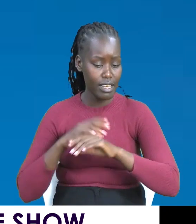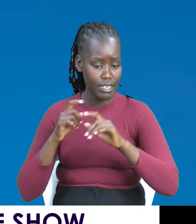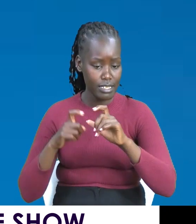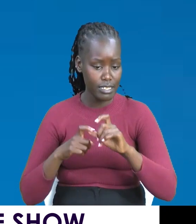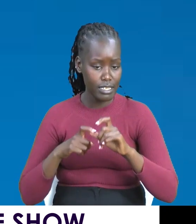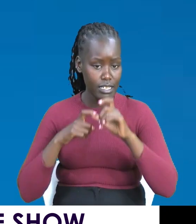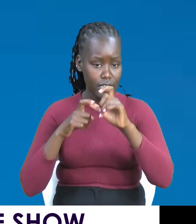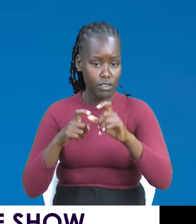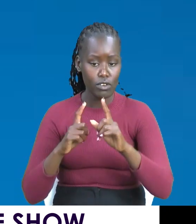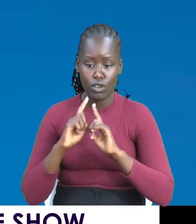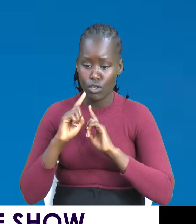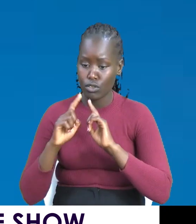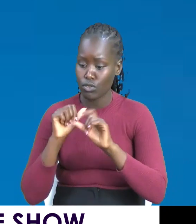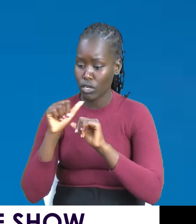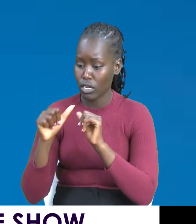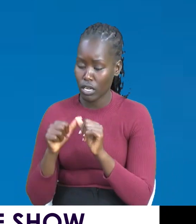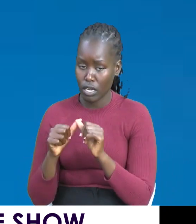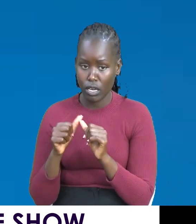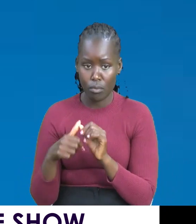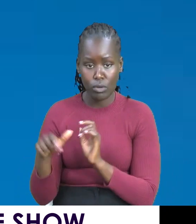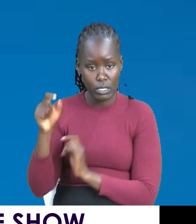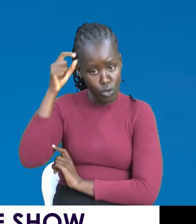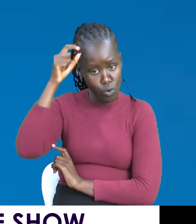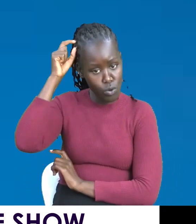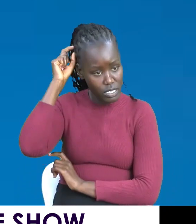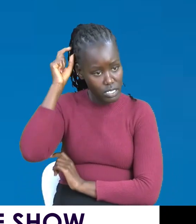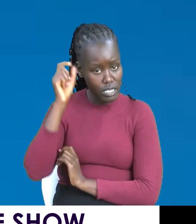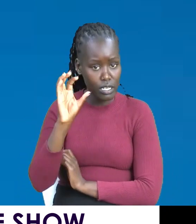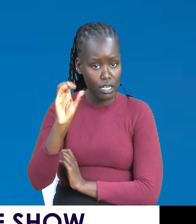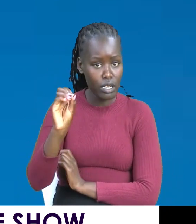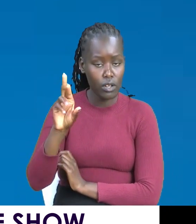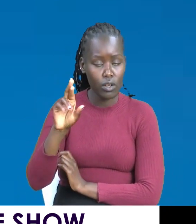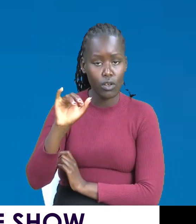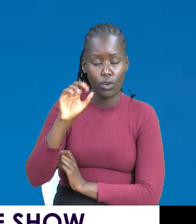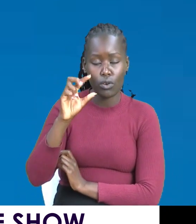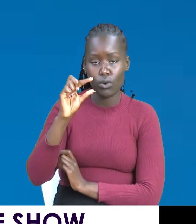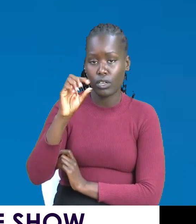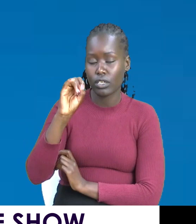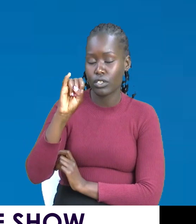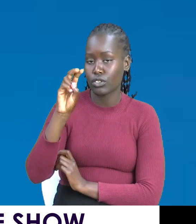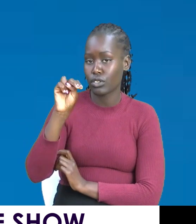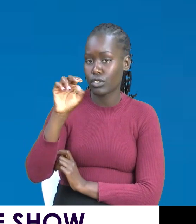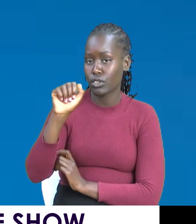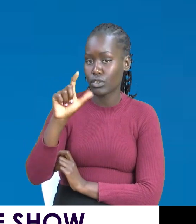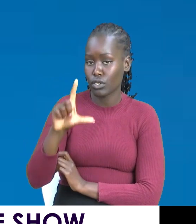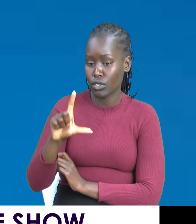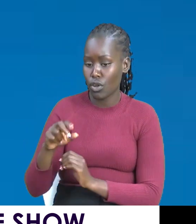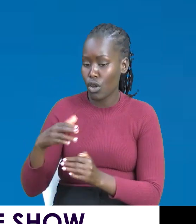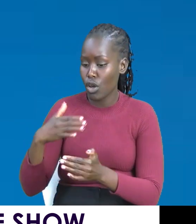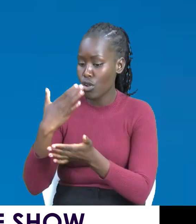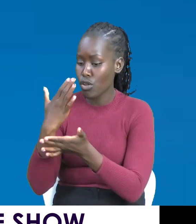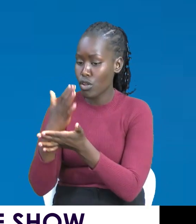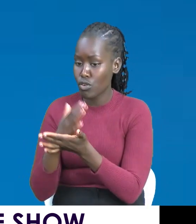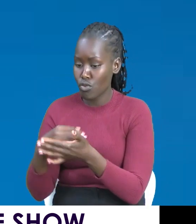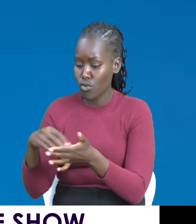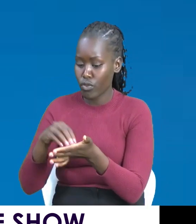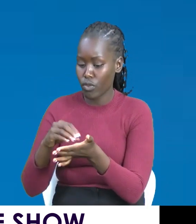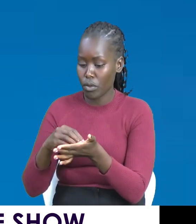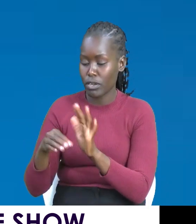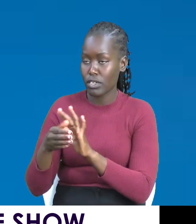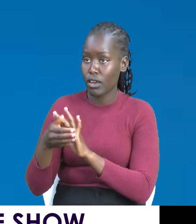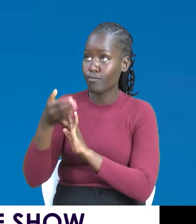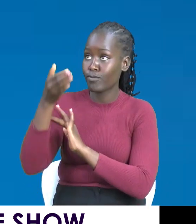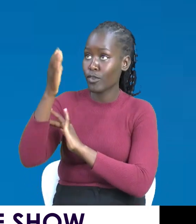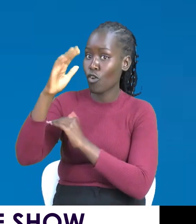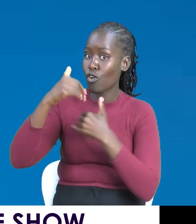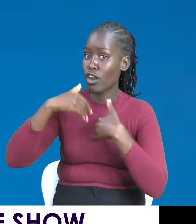talking about a sense of originality. The truth of the matter is that vengeance lies with God. So